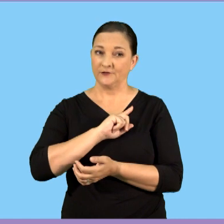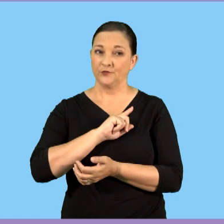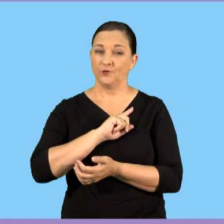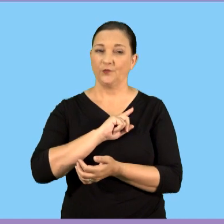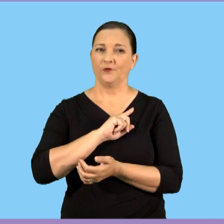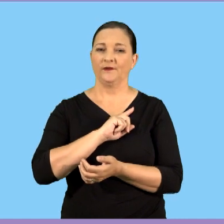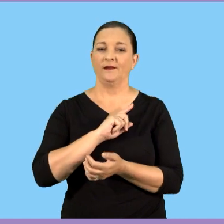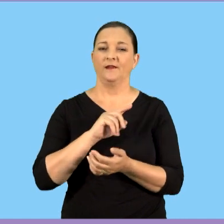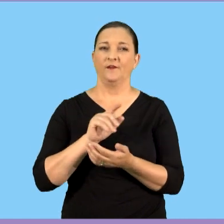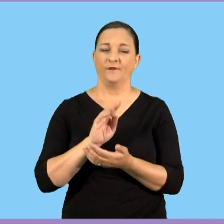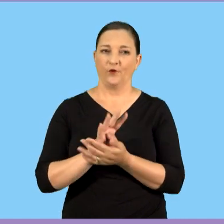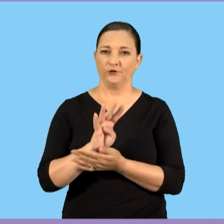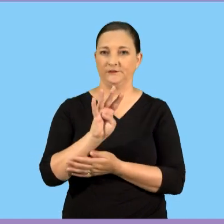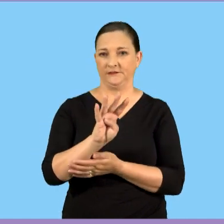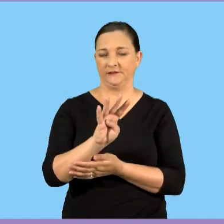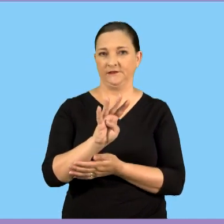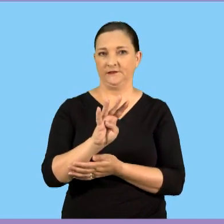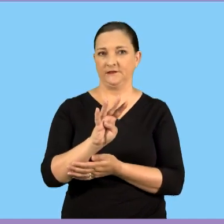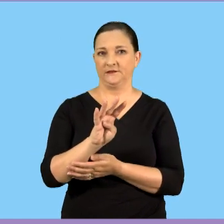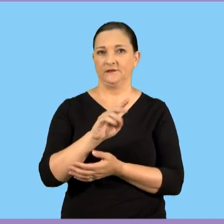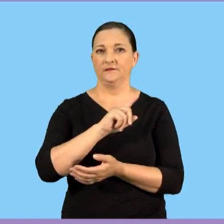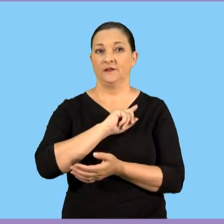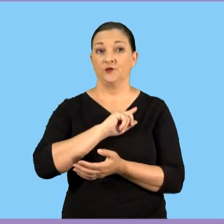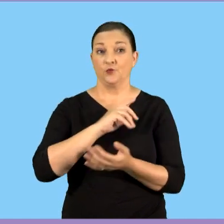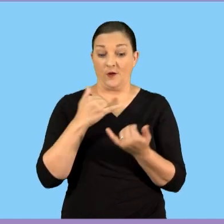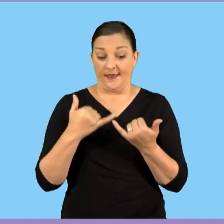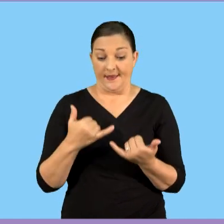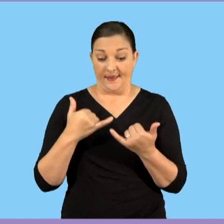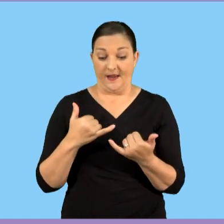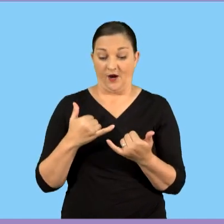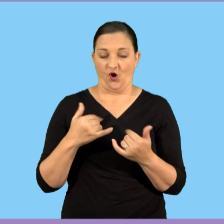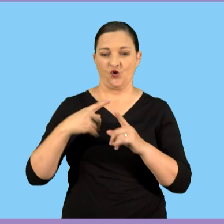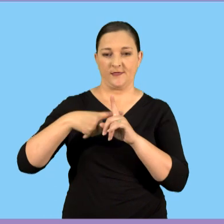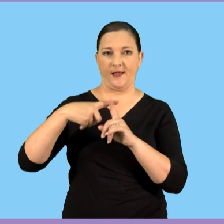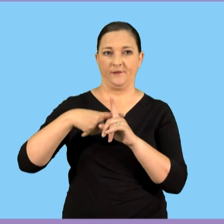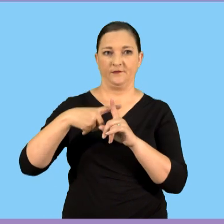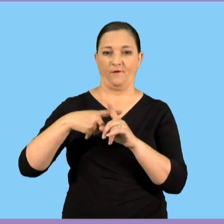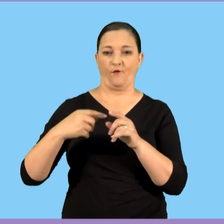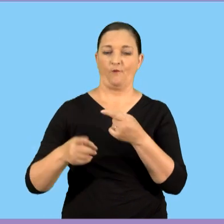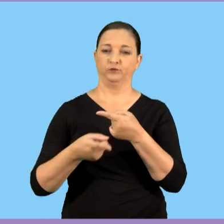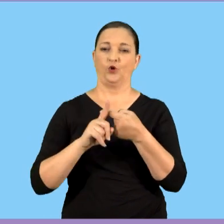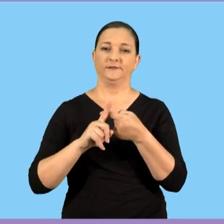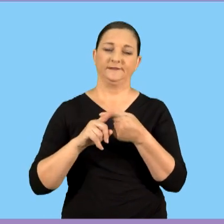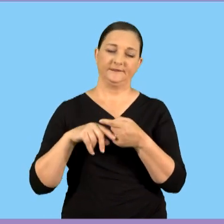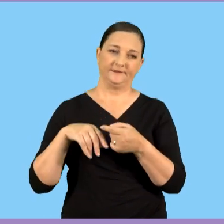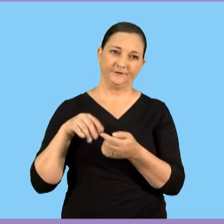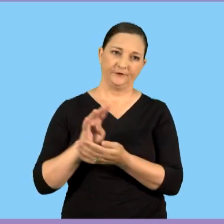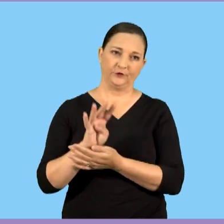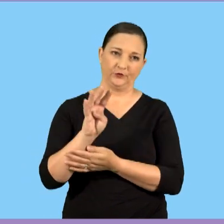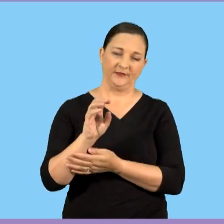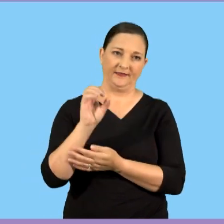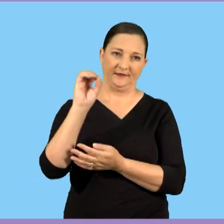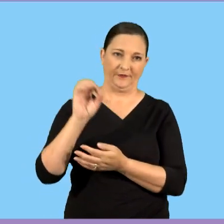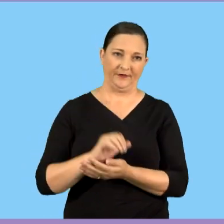That answer is going to be our 14. So it means that our temperature from negative 4 is now sitting